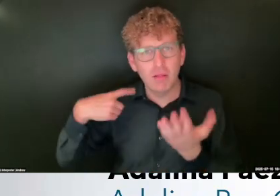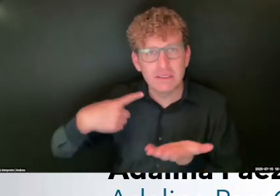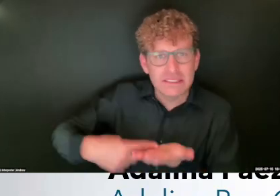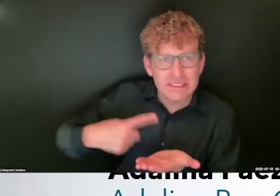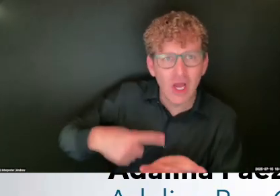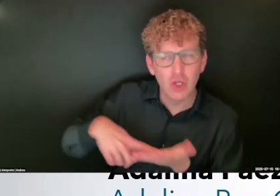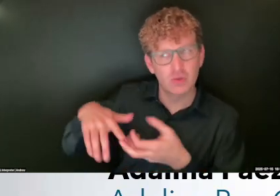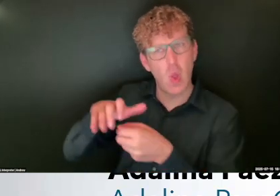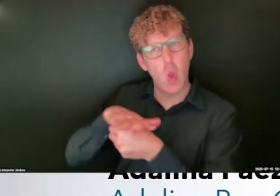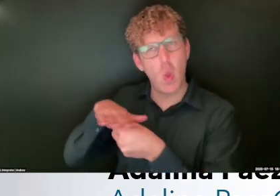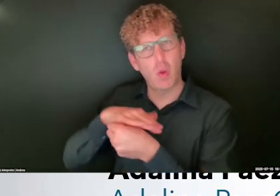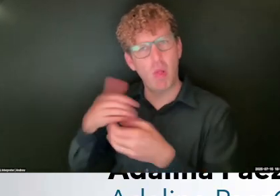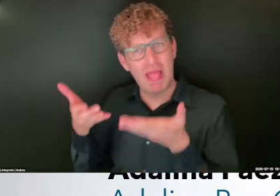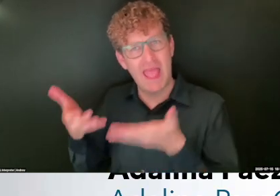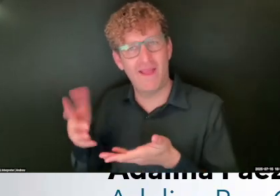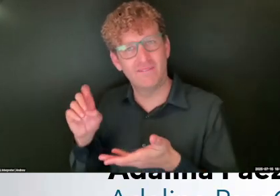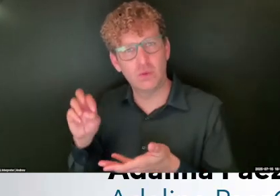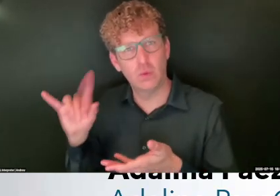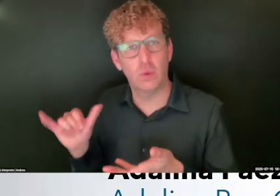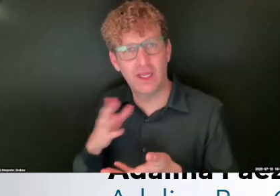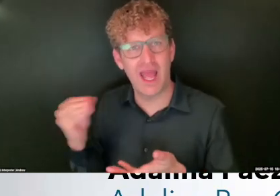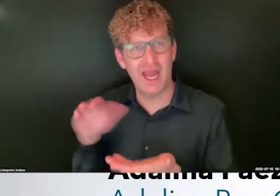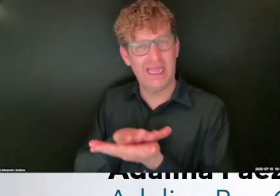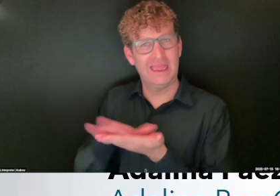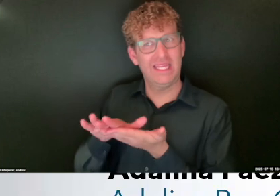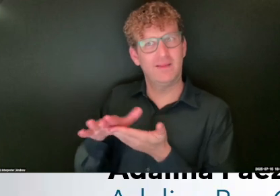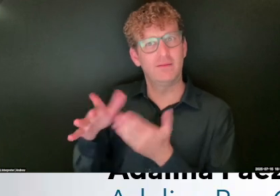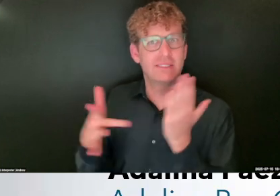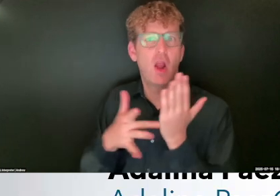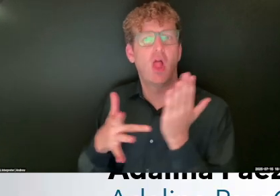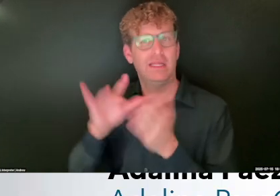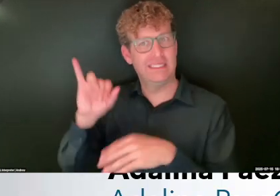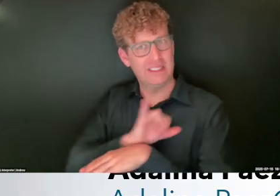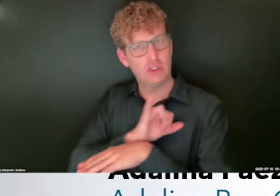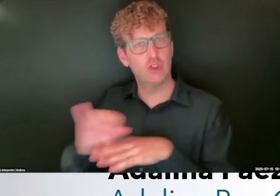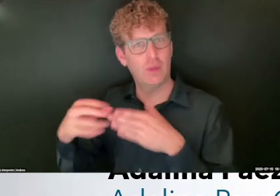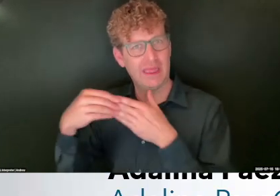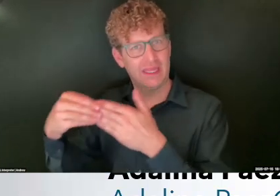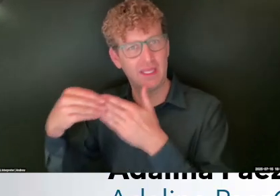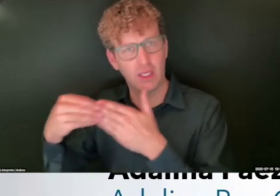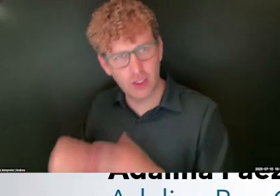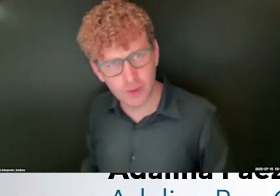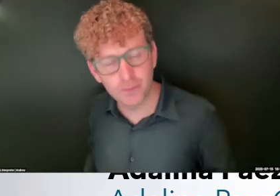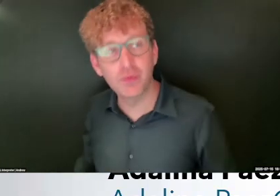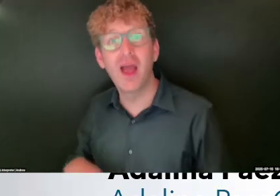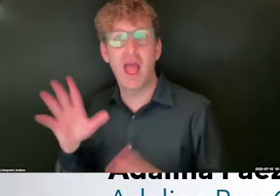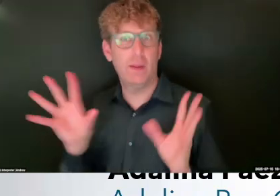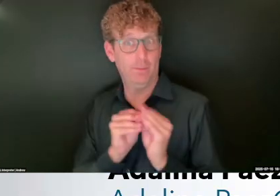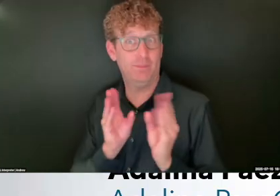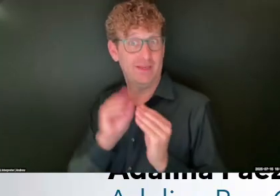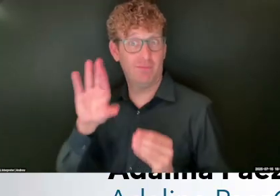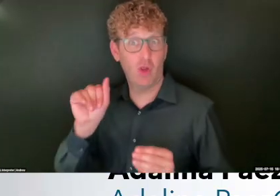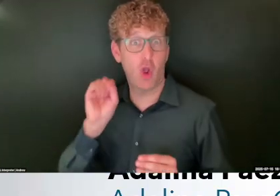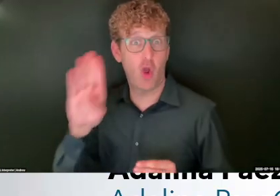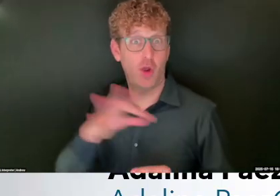CARB staff, including myself and the team I'm part of. So if you want more information or to register for these events, or if you know anyone